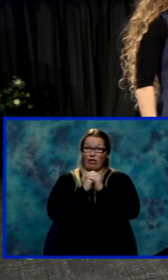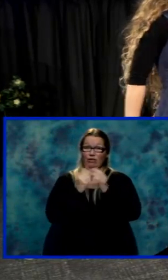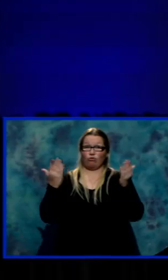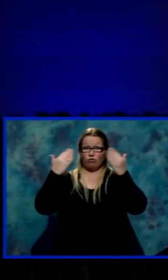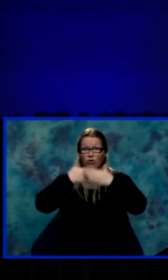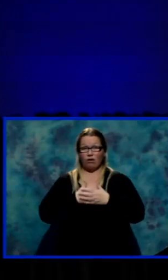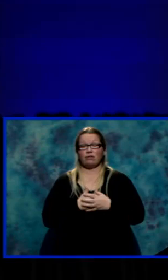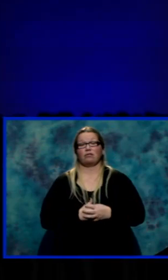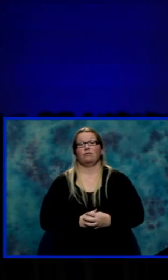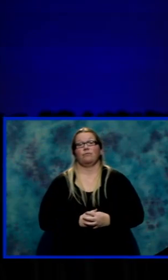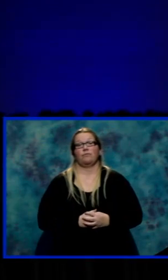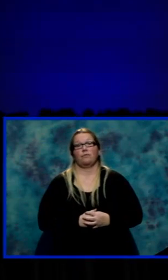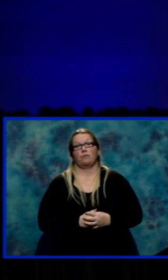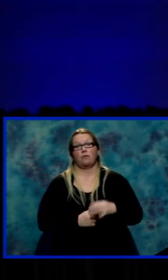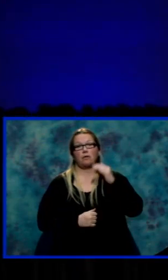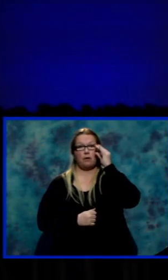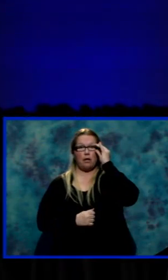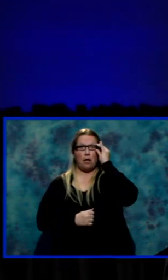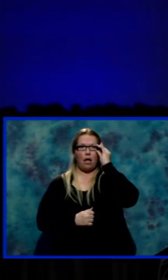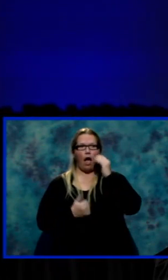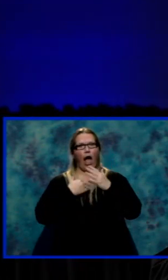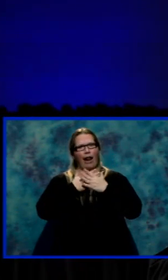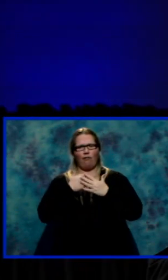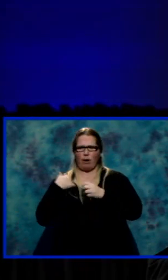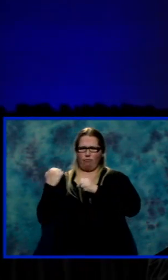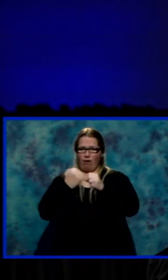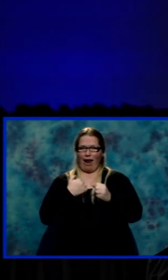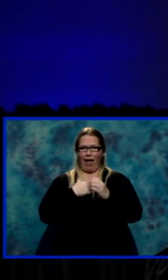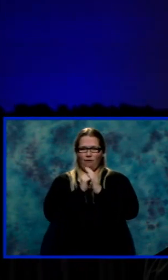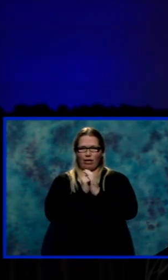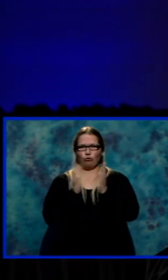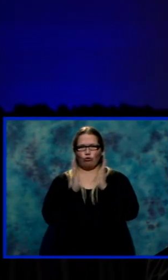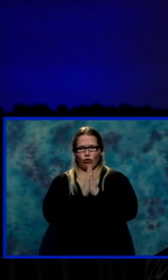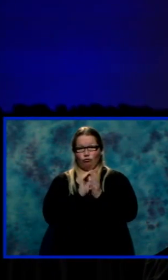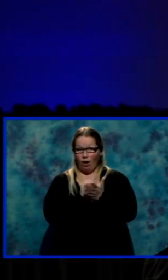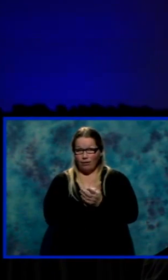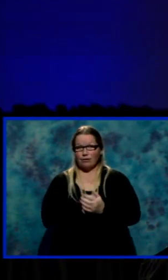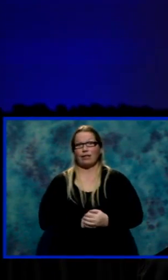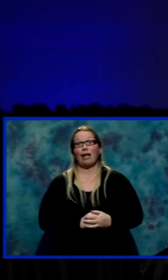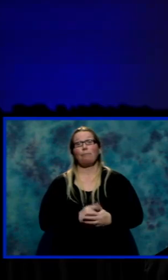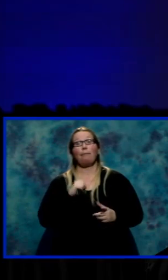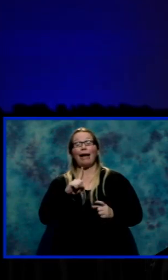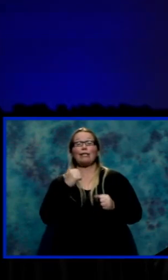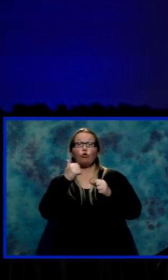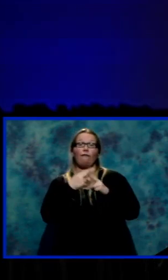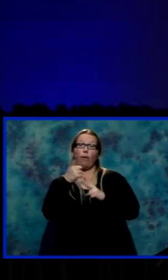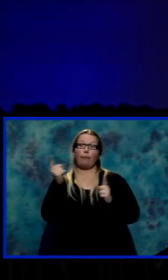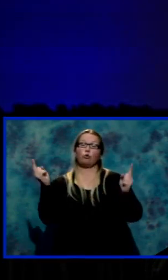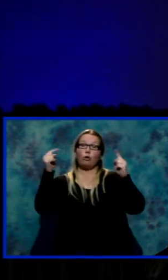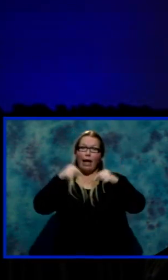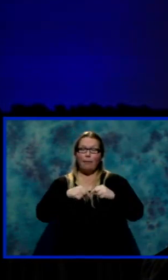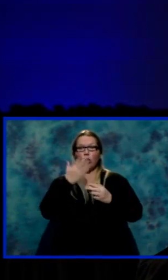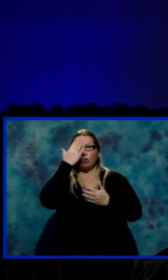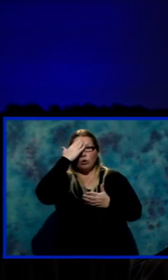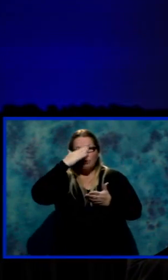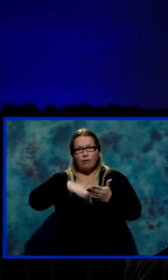I love the way we bring our friends to church here. Amen. But it's really good for them to come and to experience